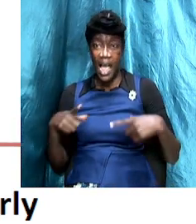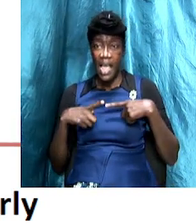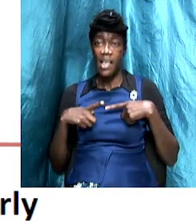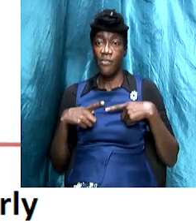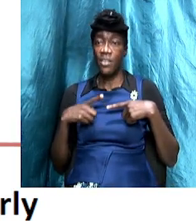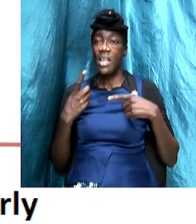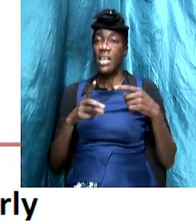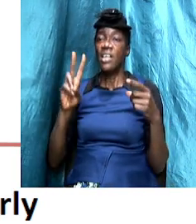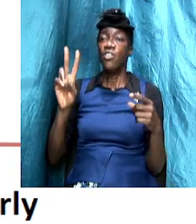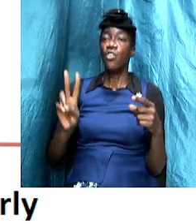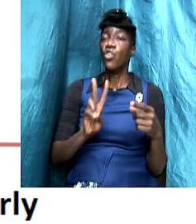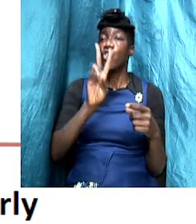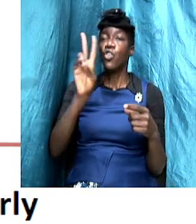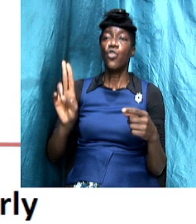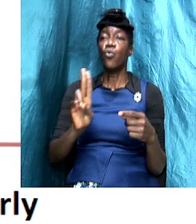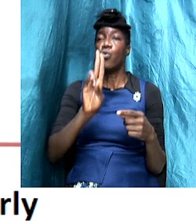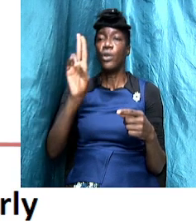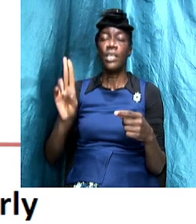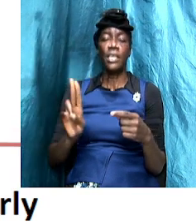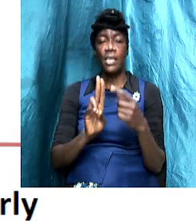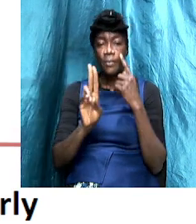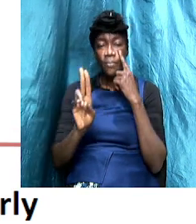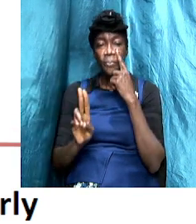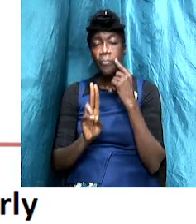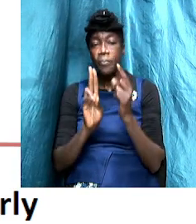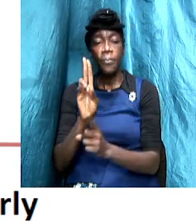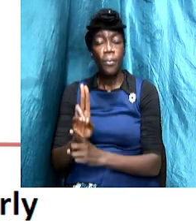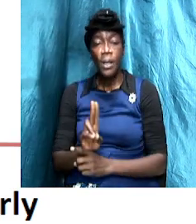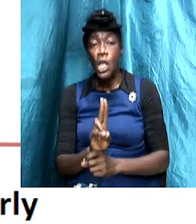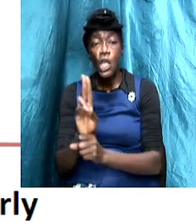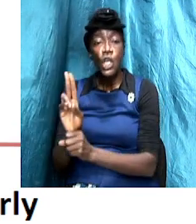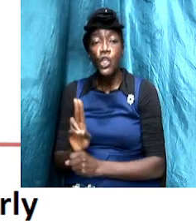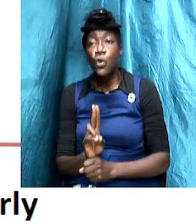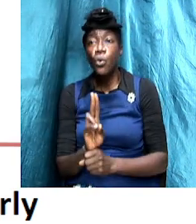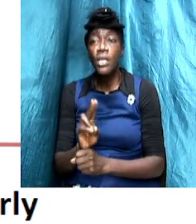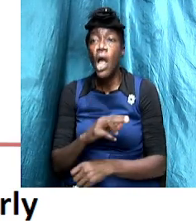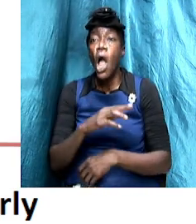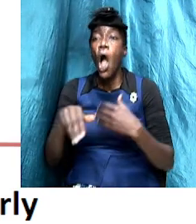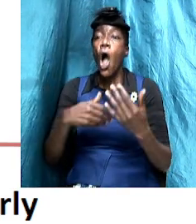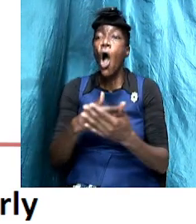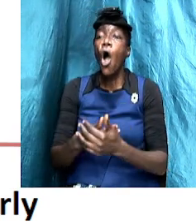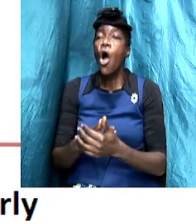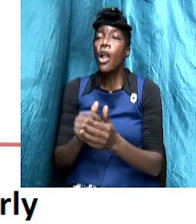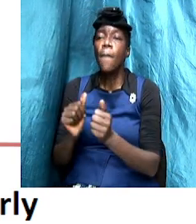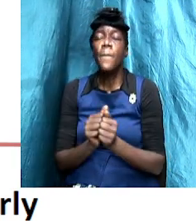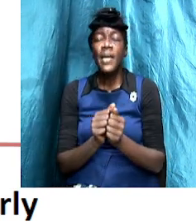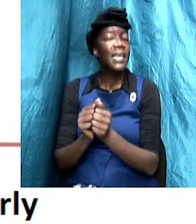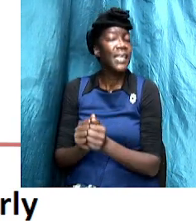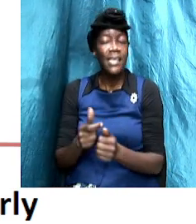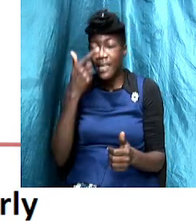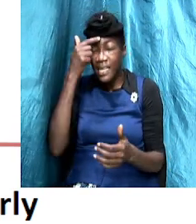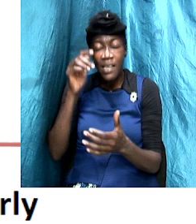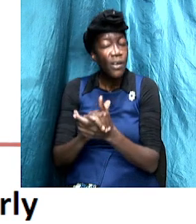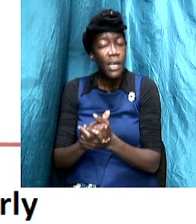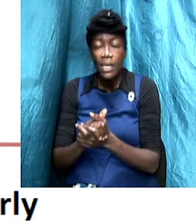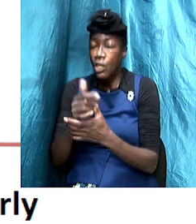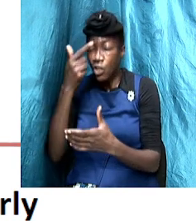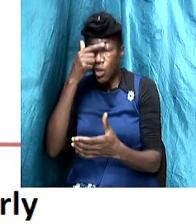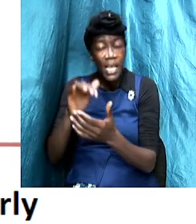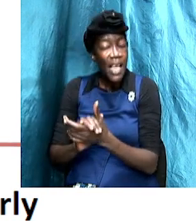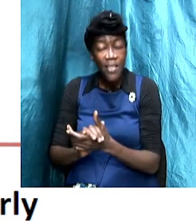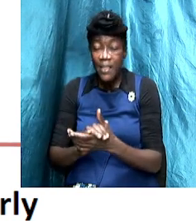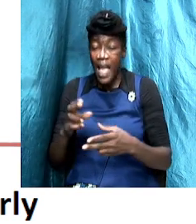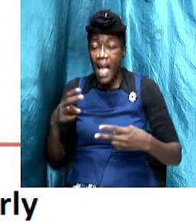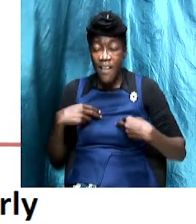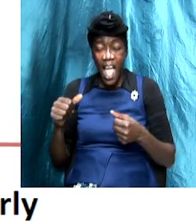unity. Our heritage, our unity. And all that believe were together and had all things common. Acts chapter 2 verse